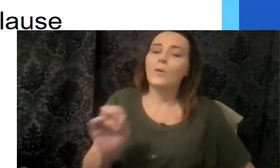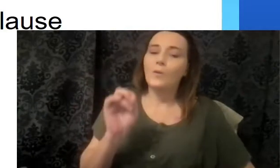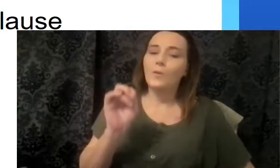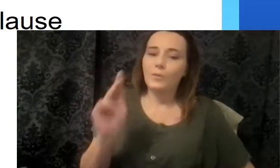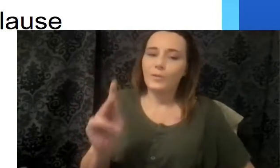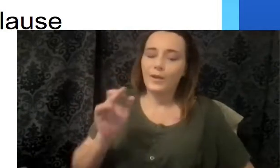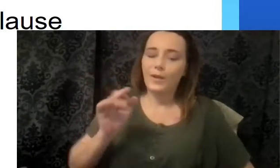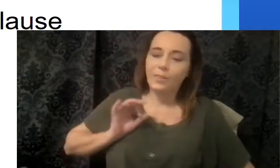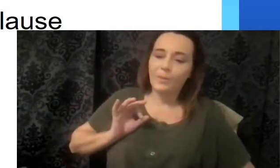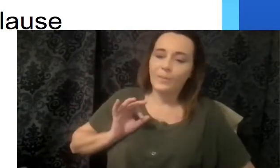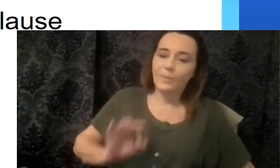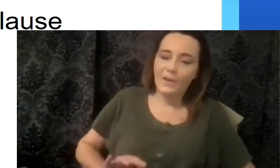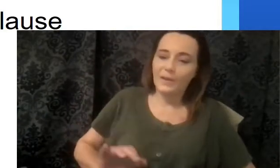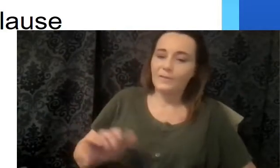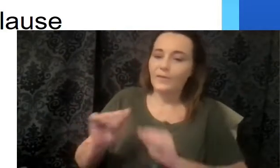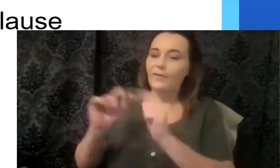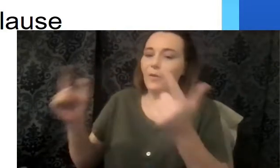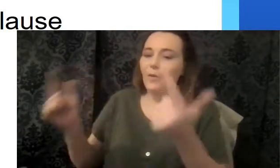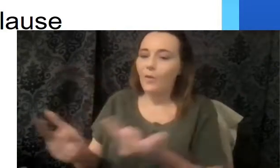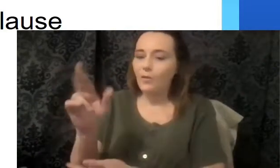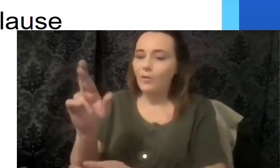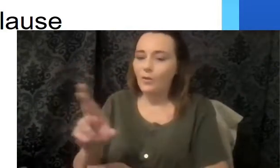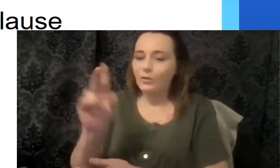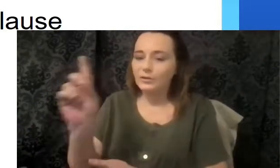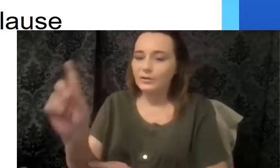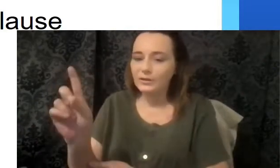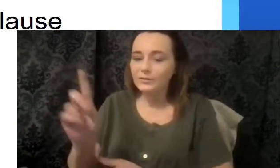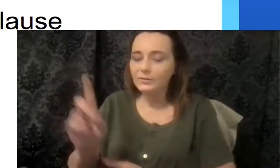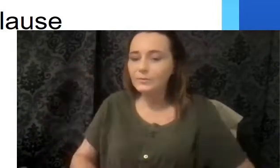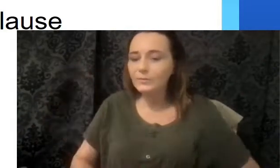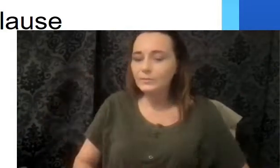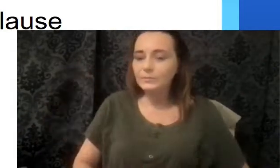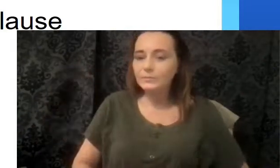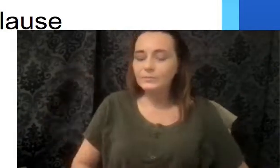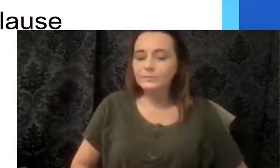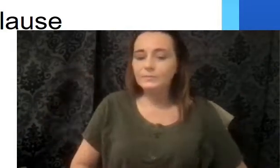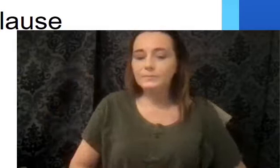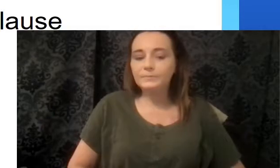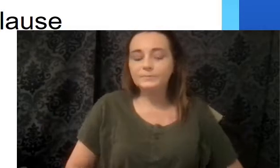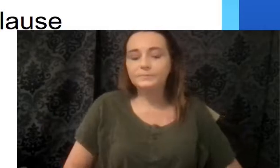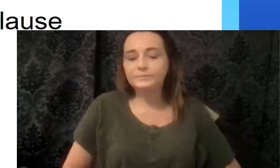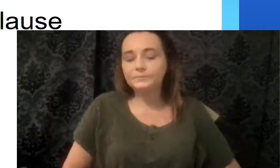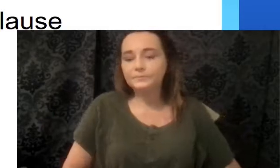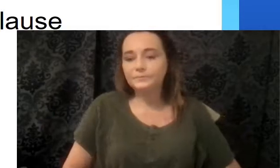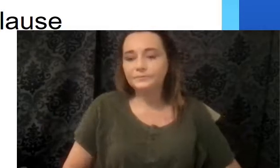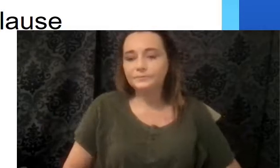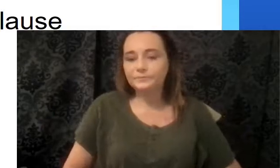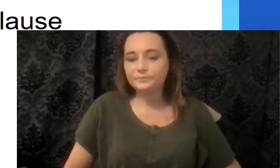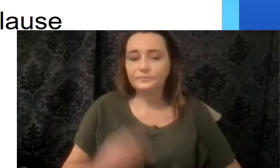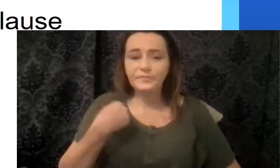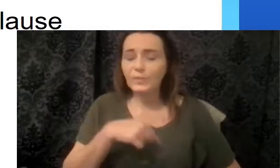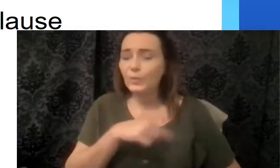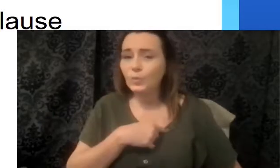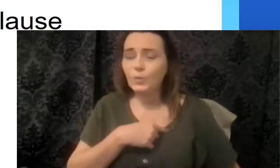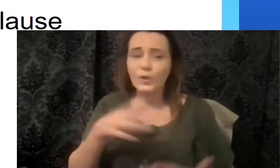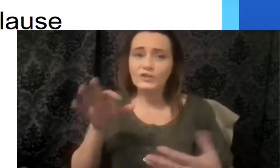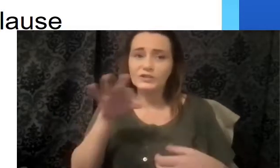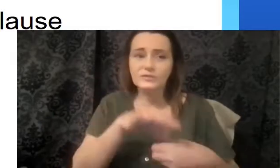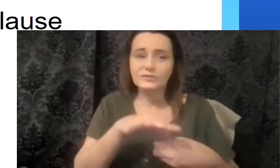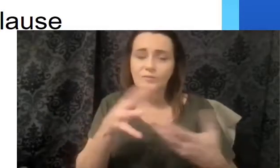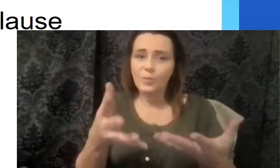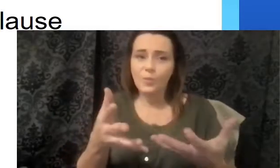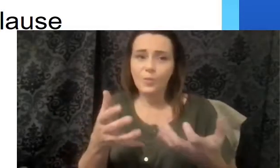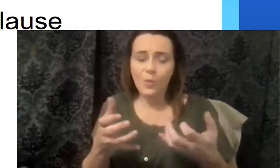of all the delegates. Okay. We're just looking to extend this until we come together as a full conference. This is just